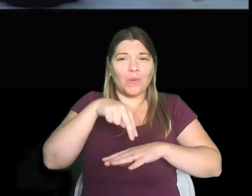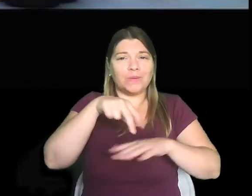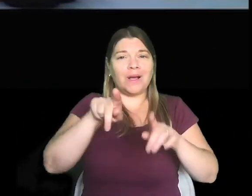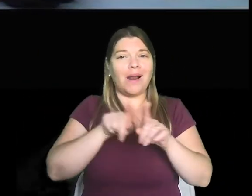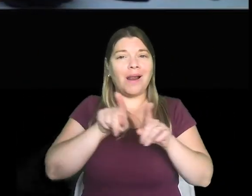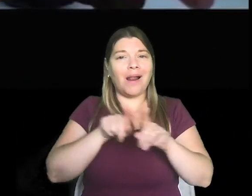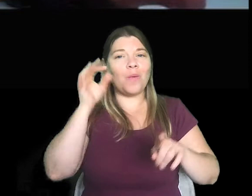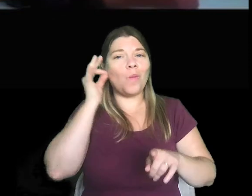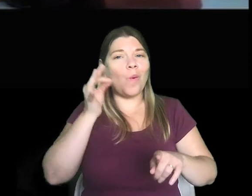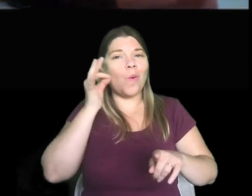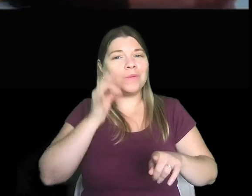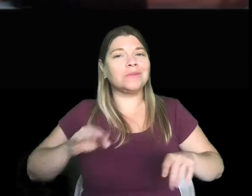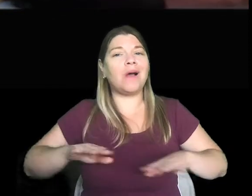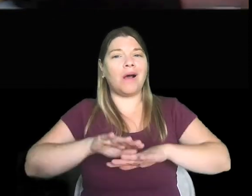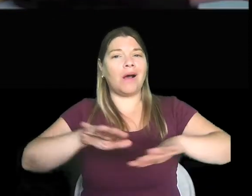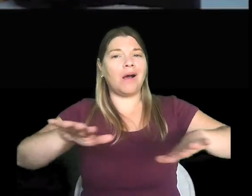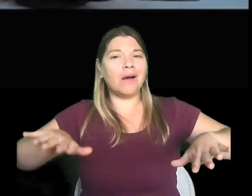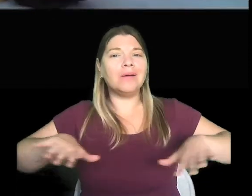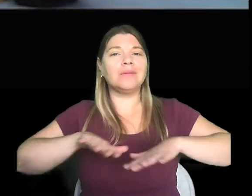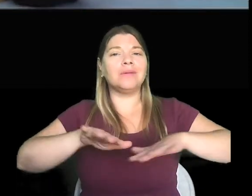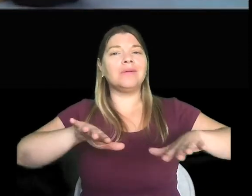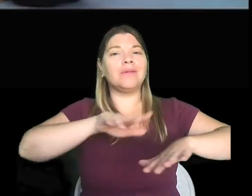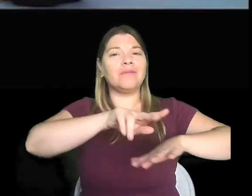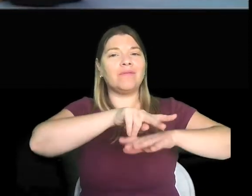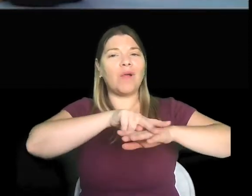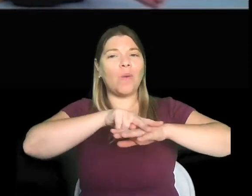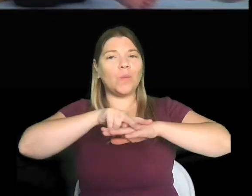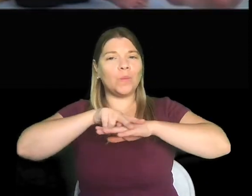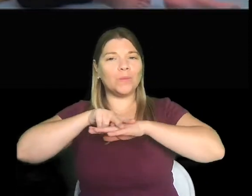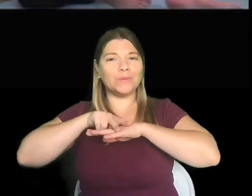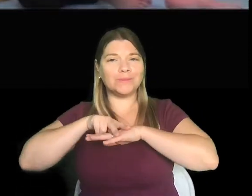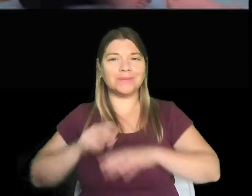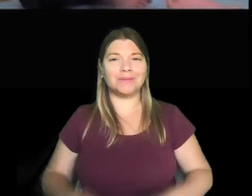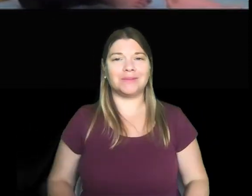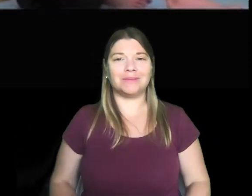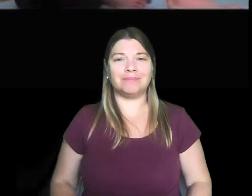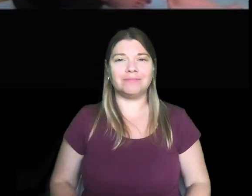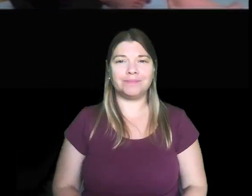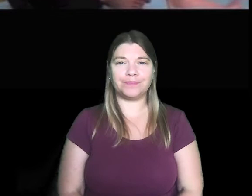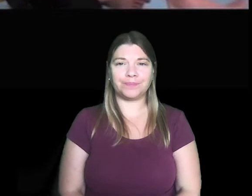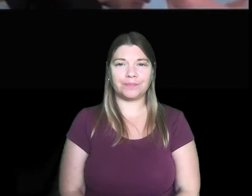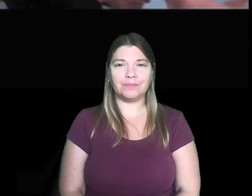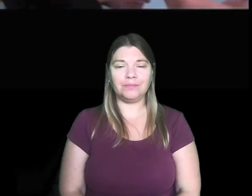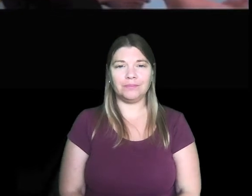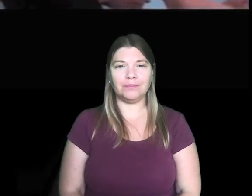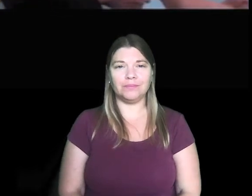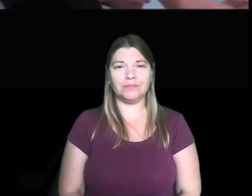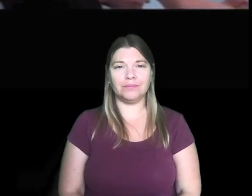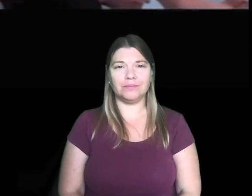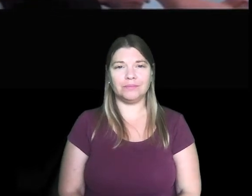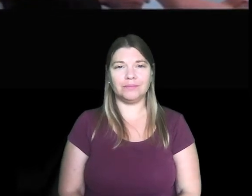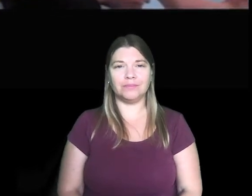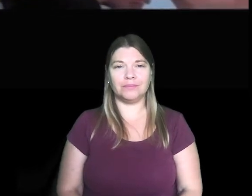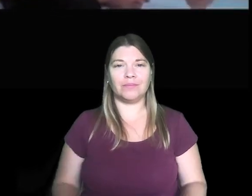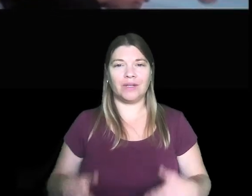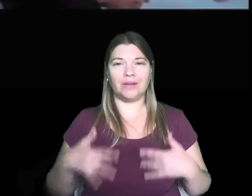It allows us to find space in the body and to expand outwards. Alice,